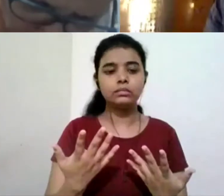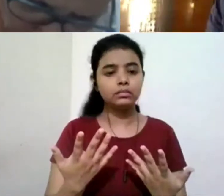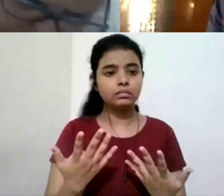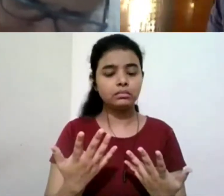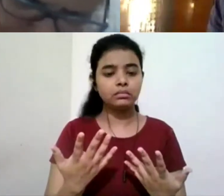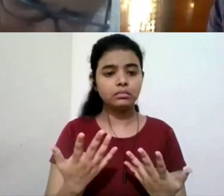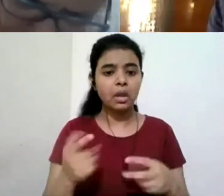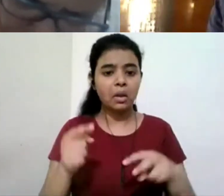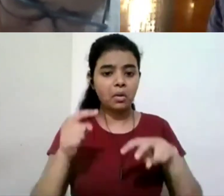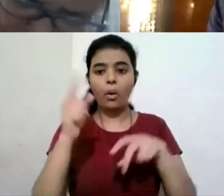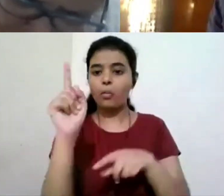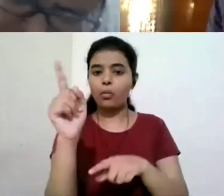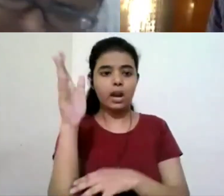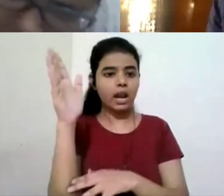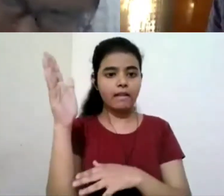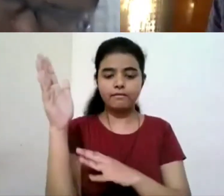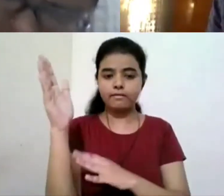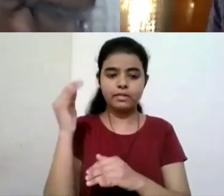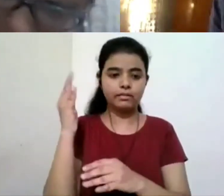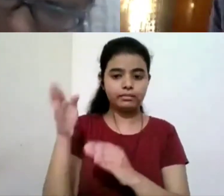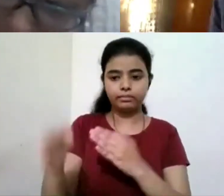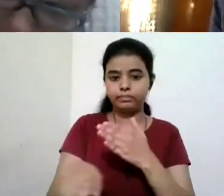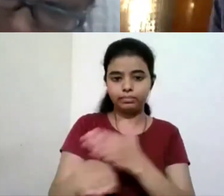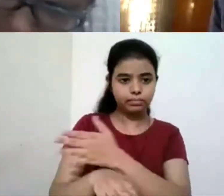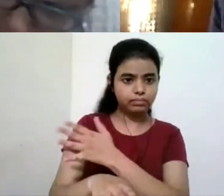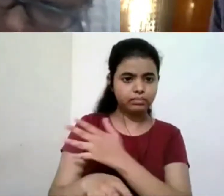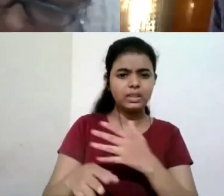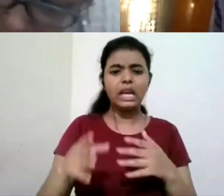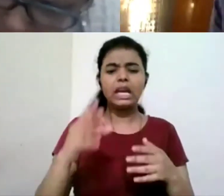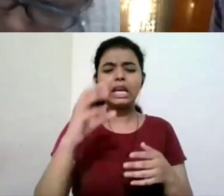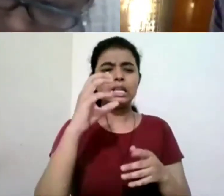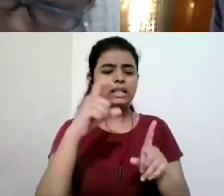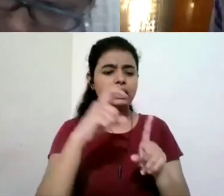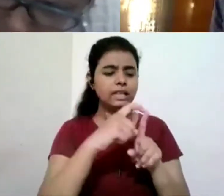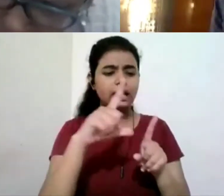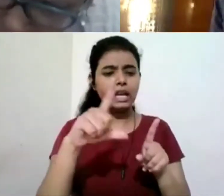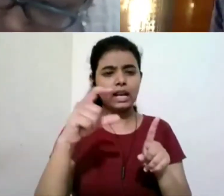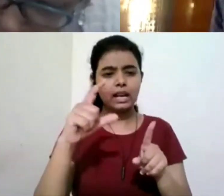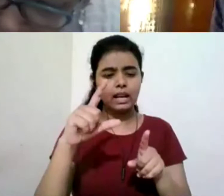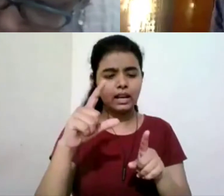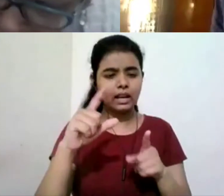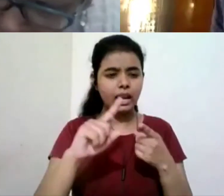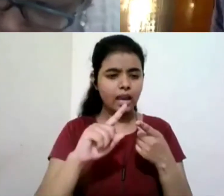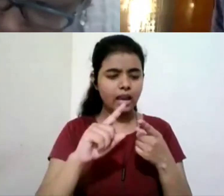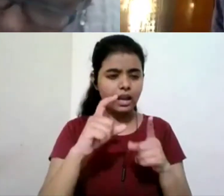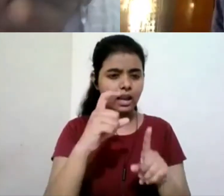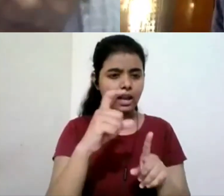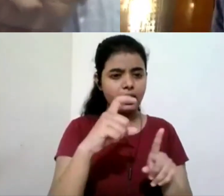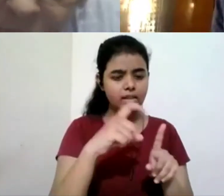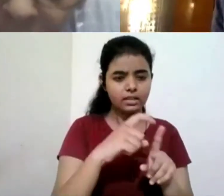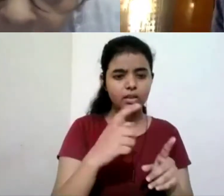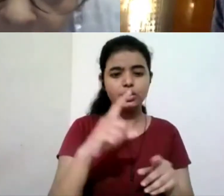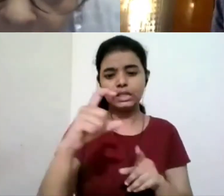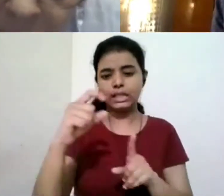one hand affected, then BLA, then CP. I am person with cerebral palsy.